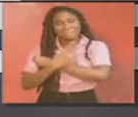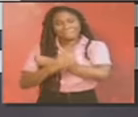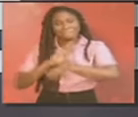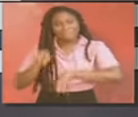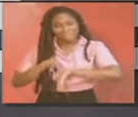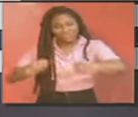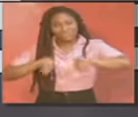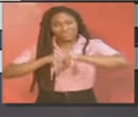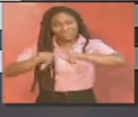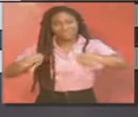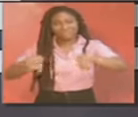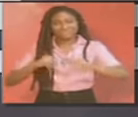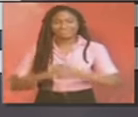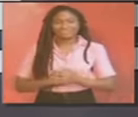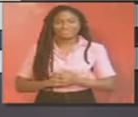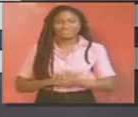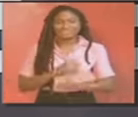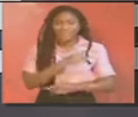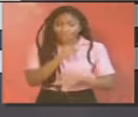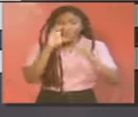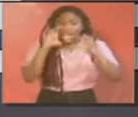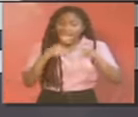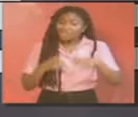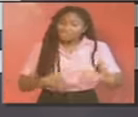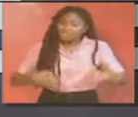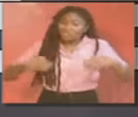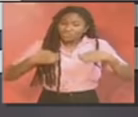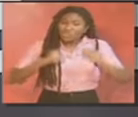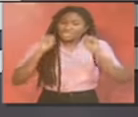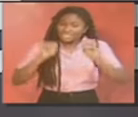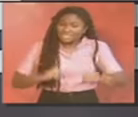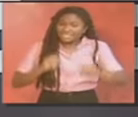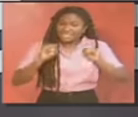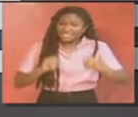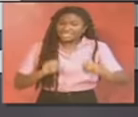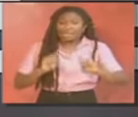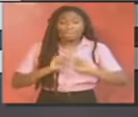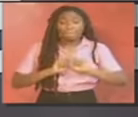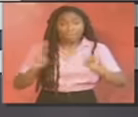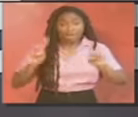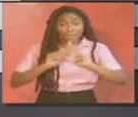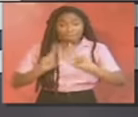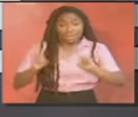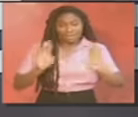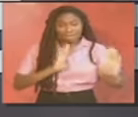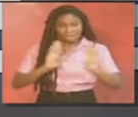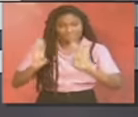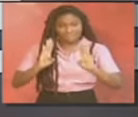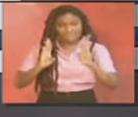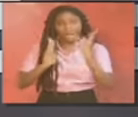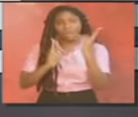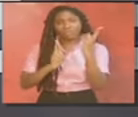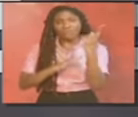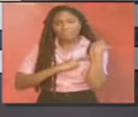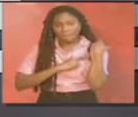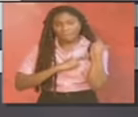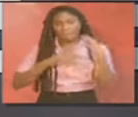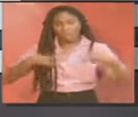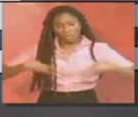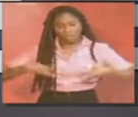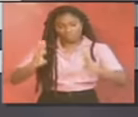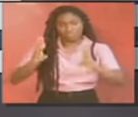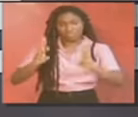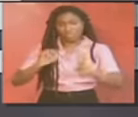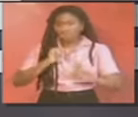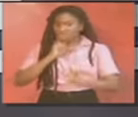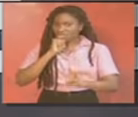normalcy or don't enjoy yourselves, but we want to do so in a responsible manner, not bringing danger